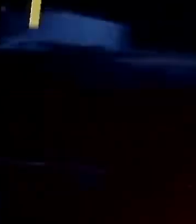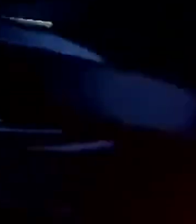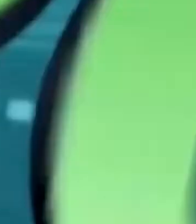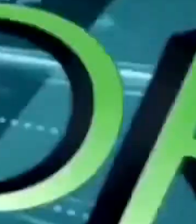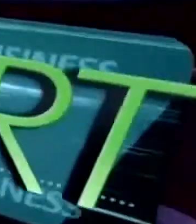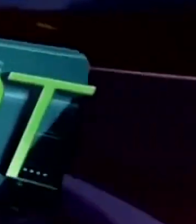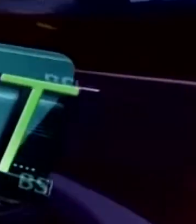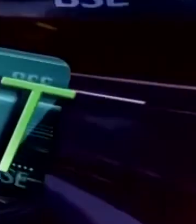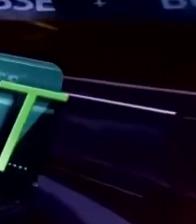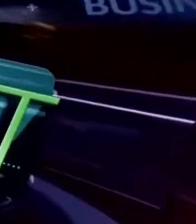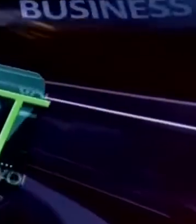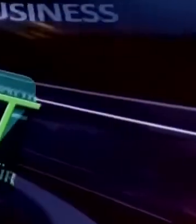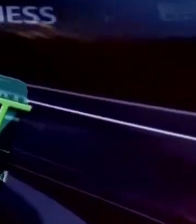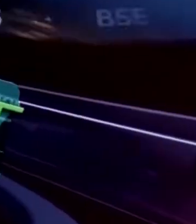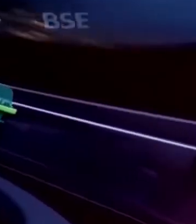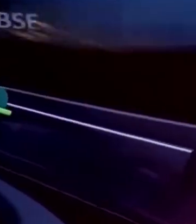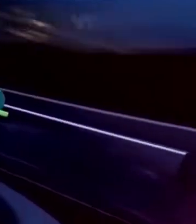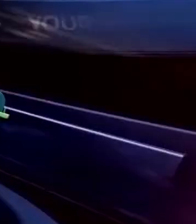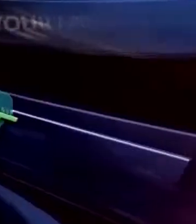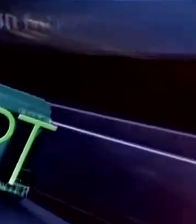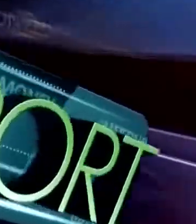life.